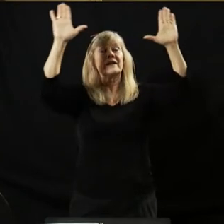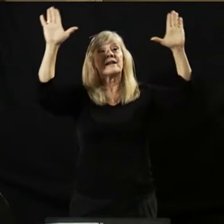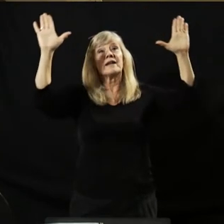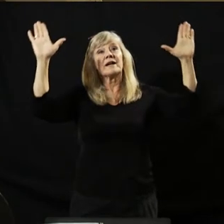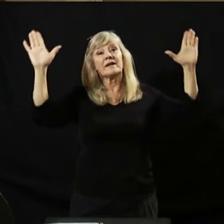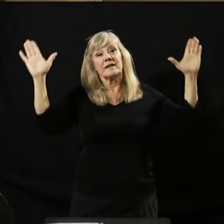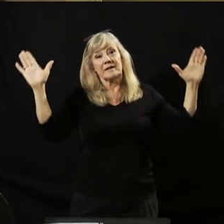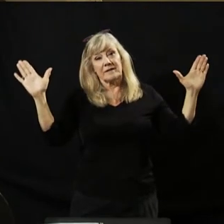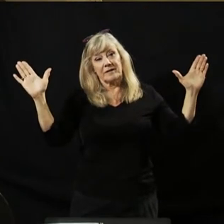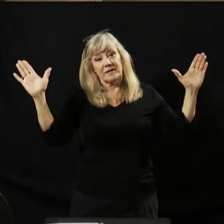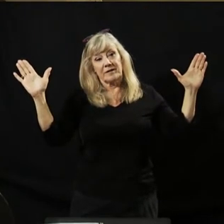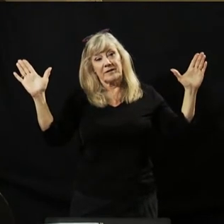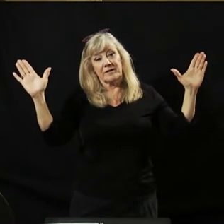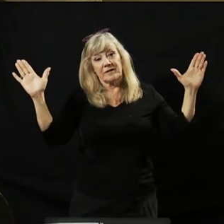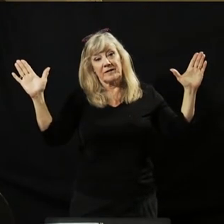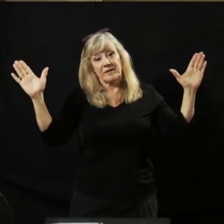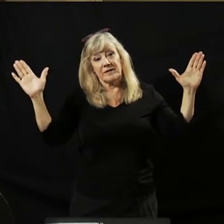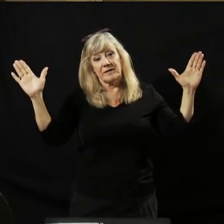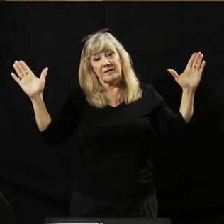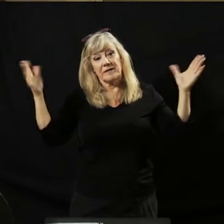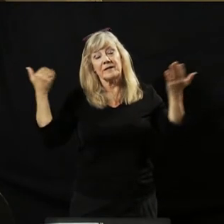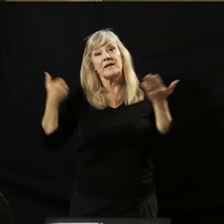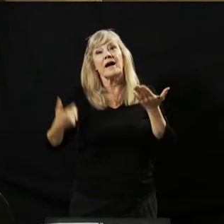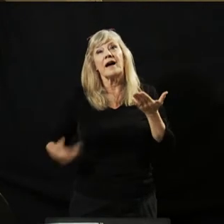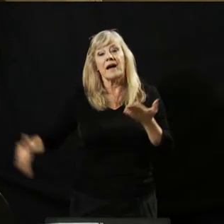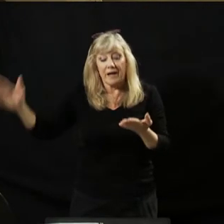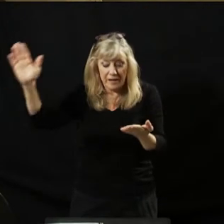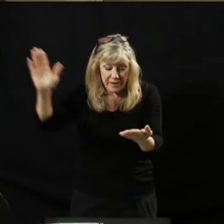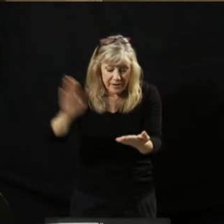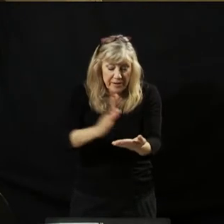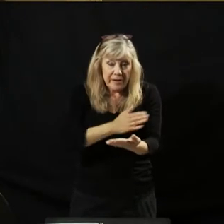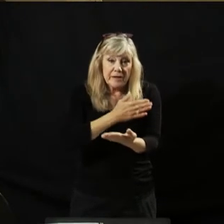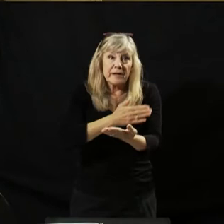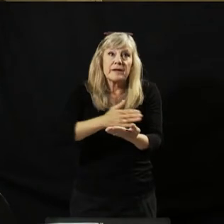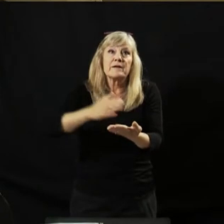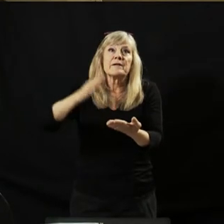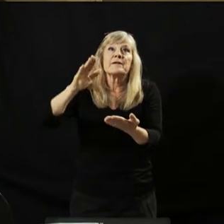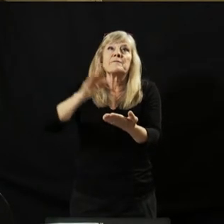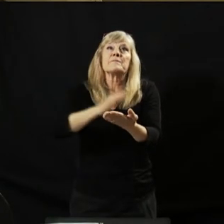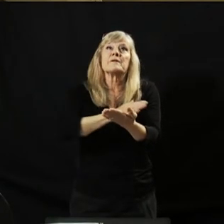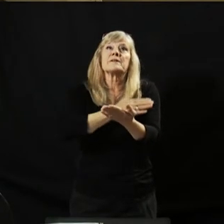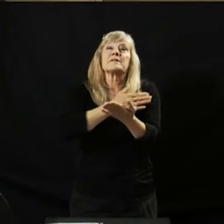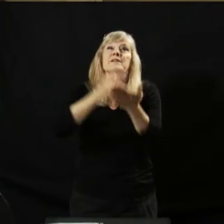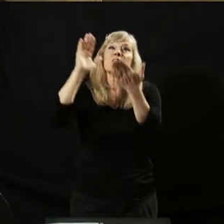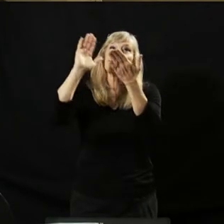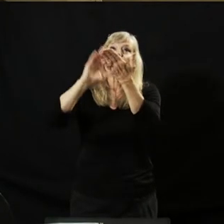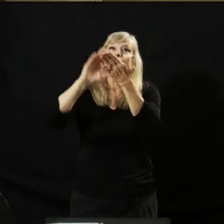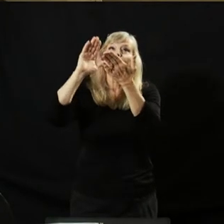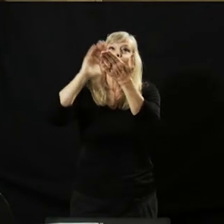unshadowed, that I may sing this candle's perfect